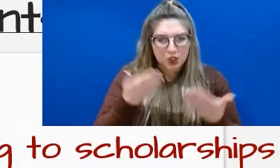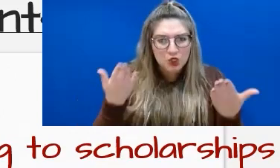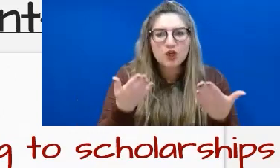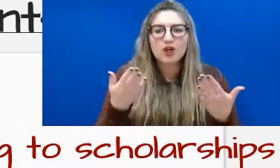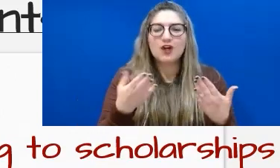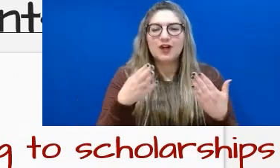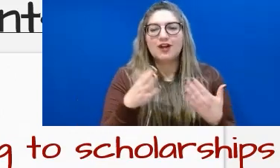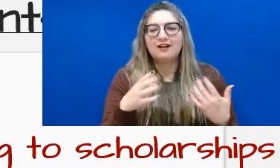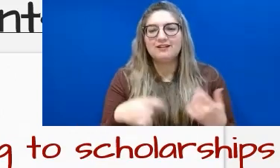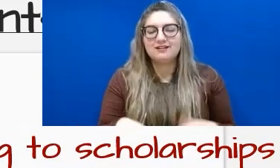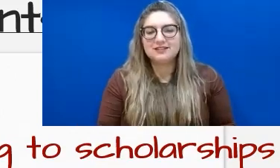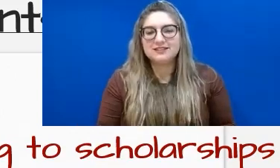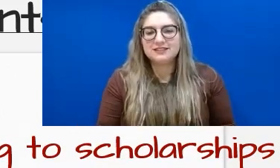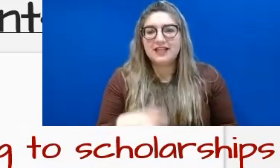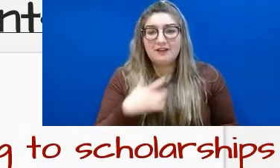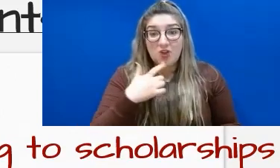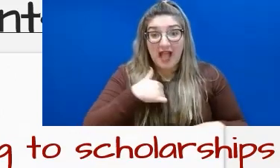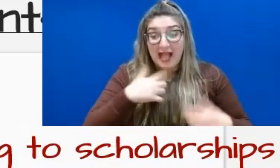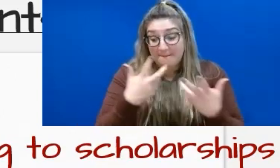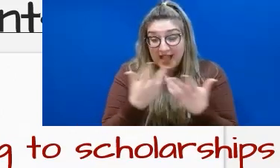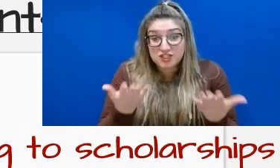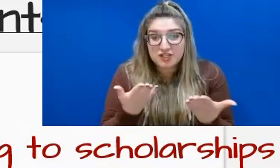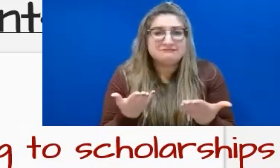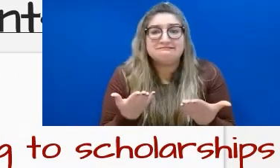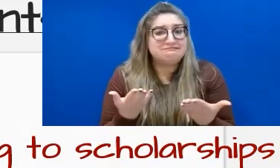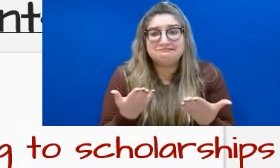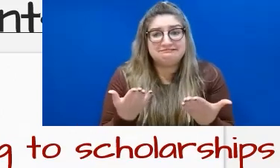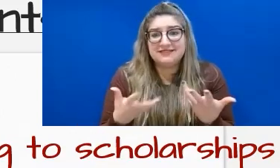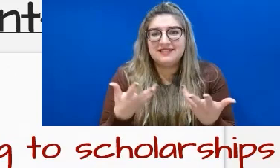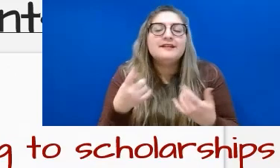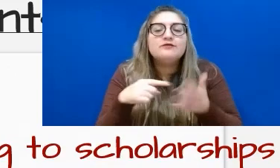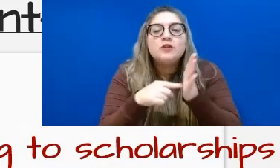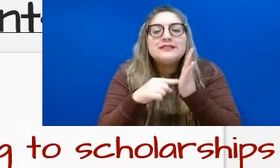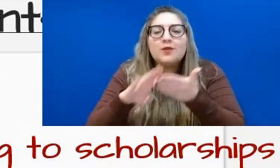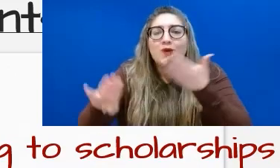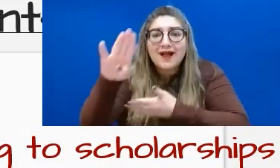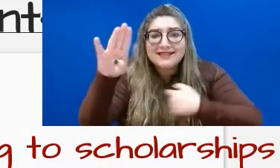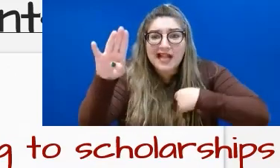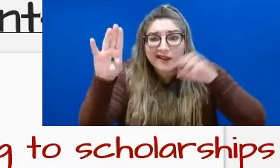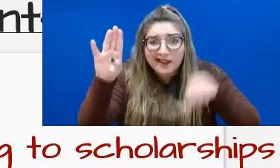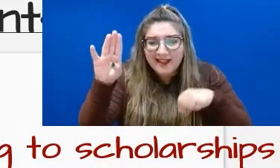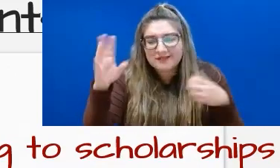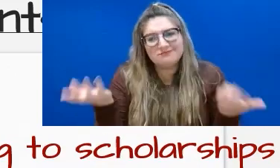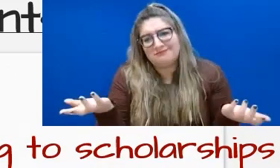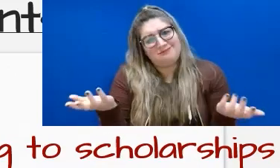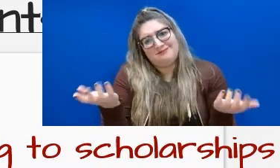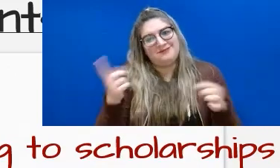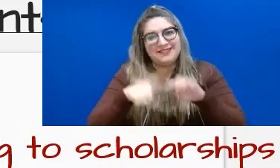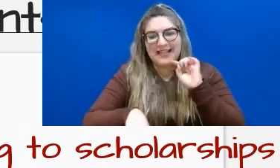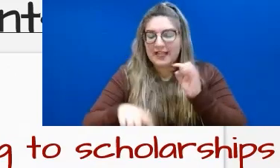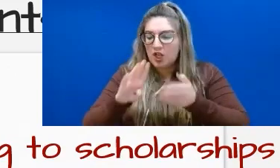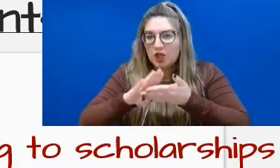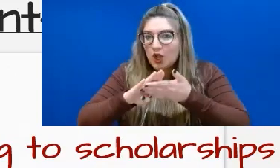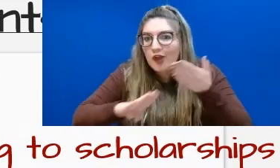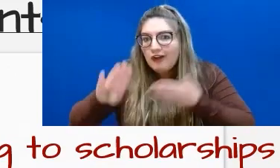so they feel that they don't belong to college, that undervalued. They're like, I cannot go to college. That's not for, college is not meant for